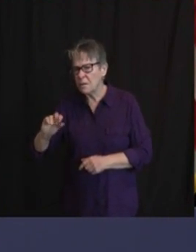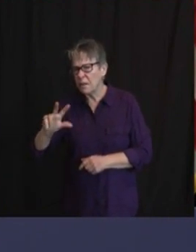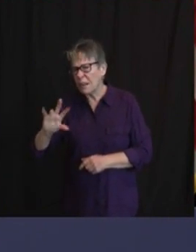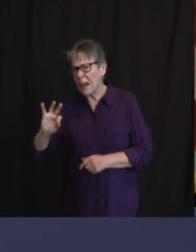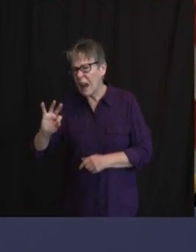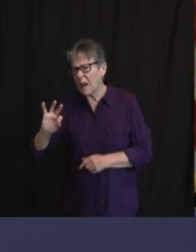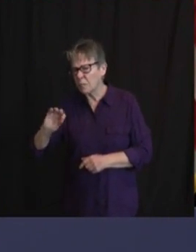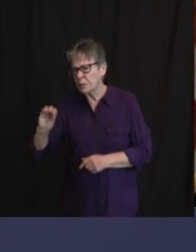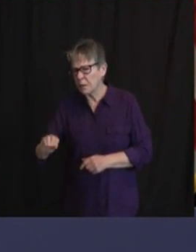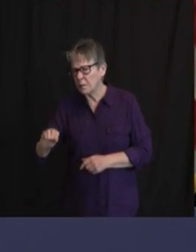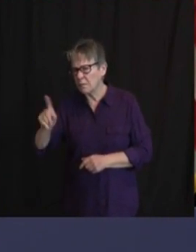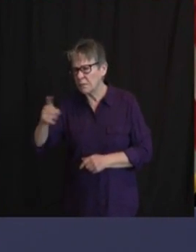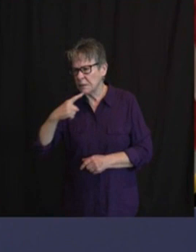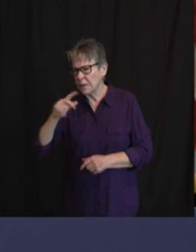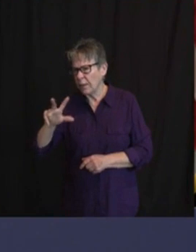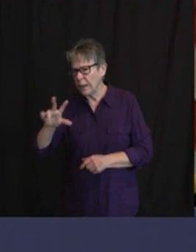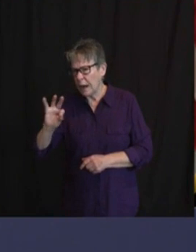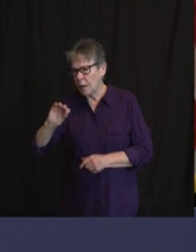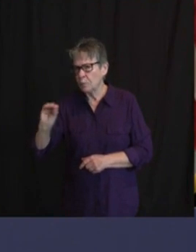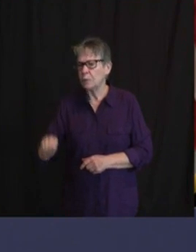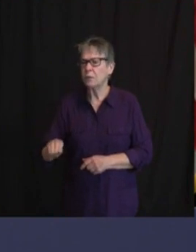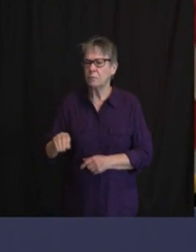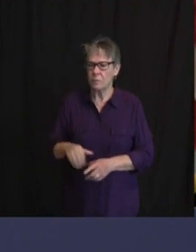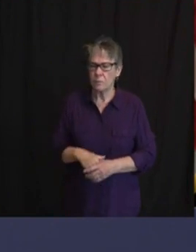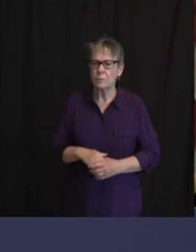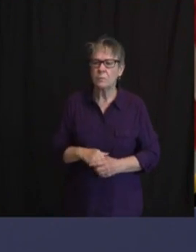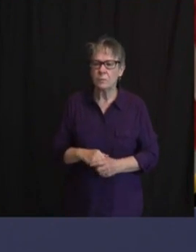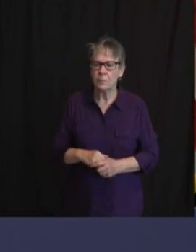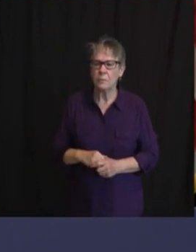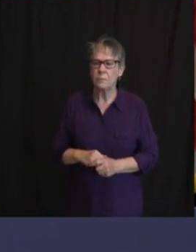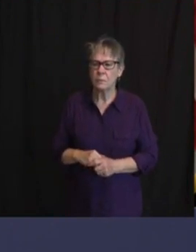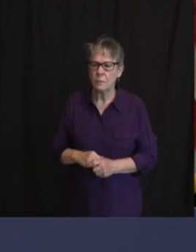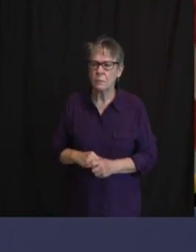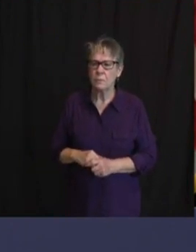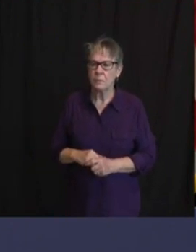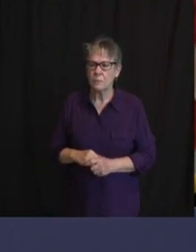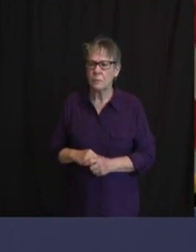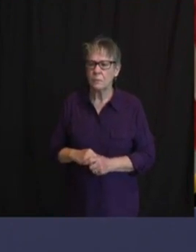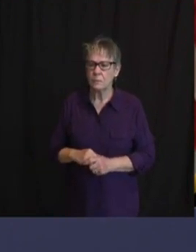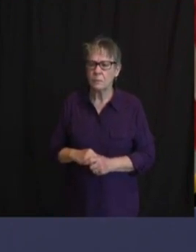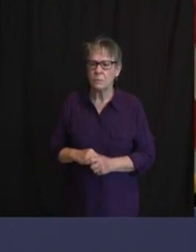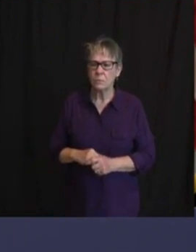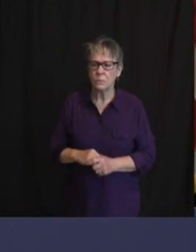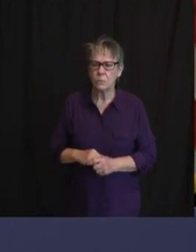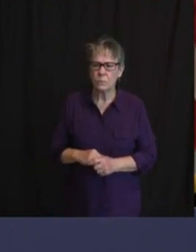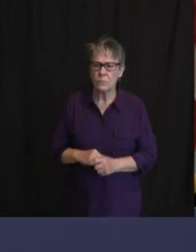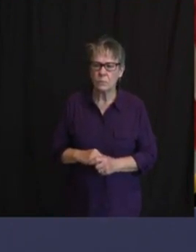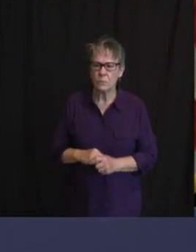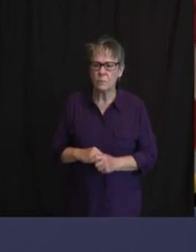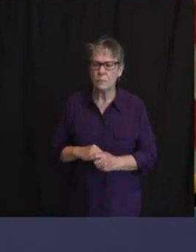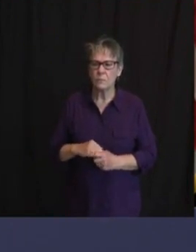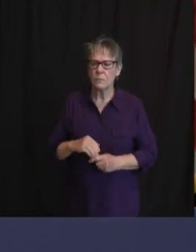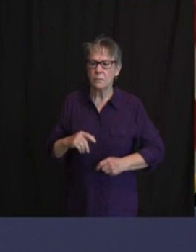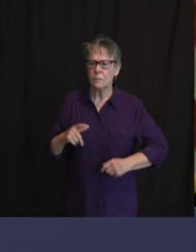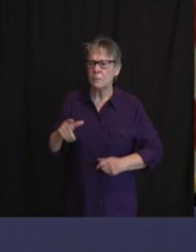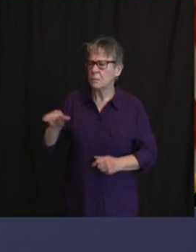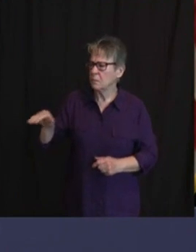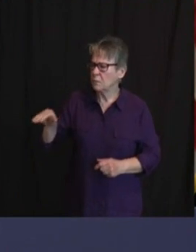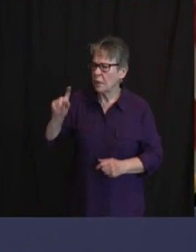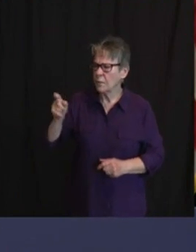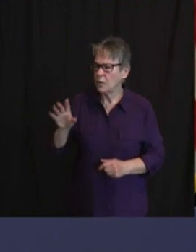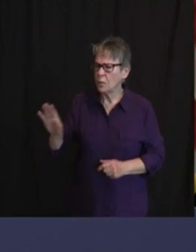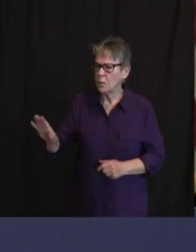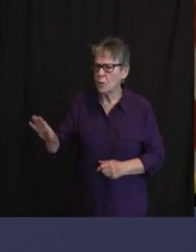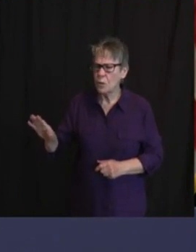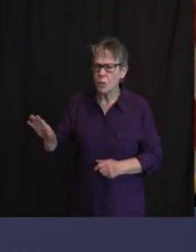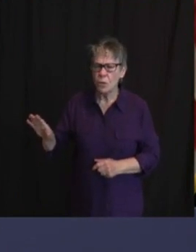friend and New Jersey superstar Rich Besser, CEO of the Robert Wood Johnson Foundation, wrote, and